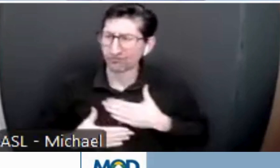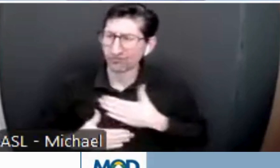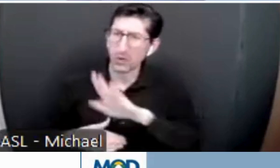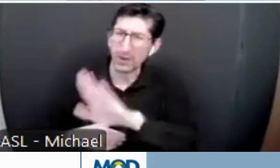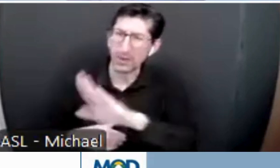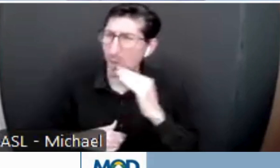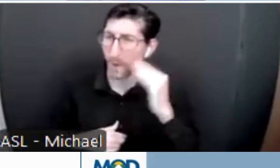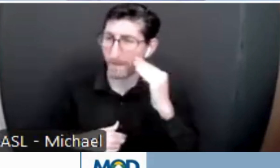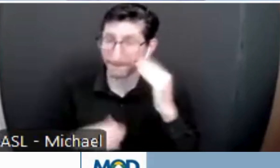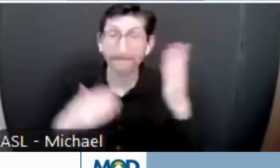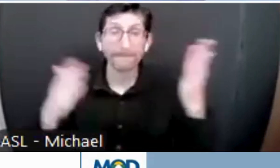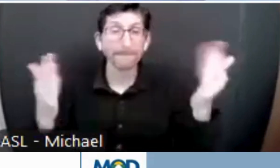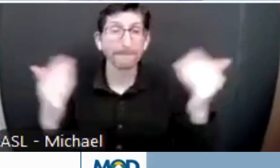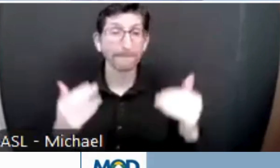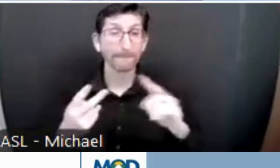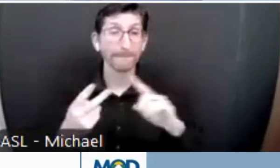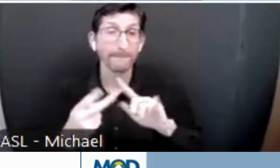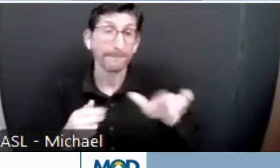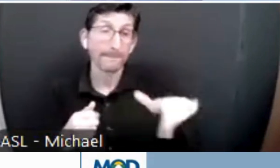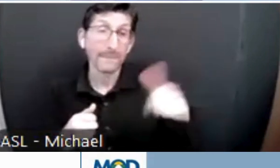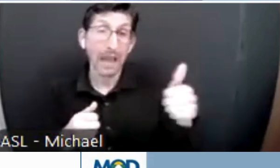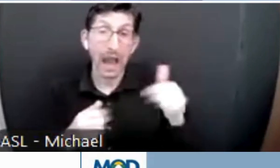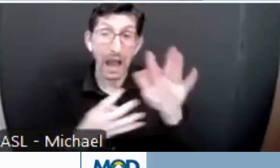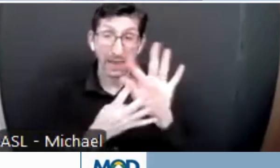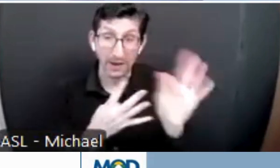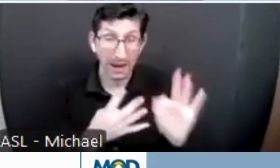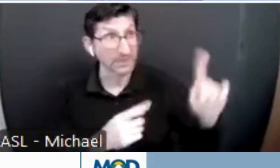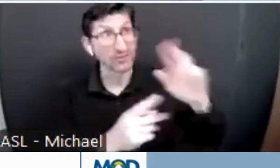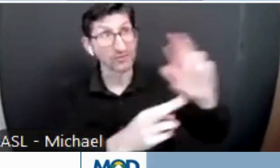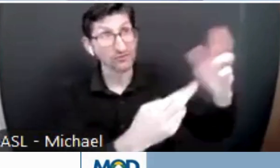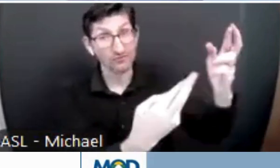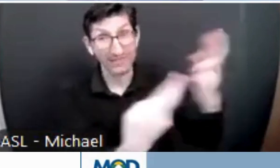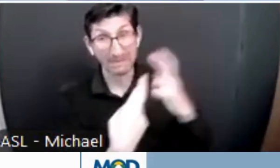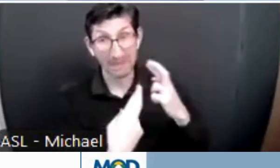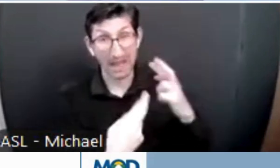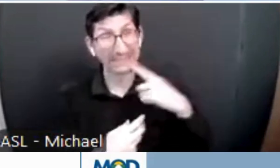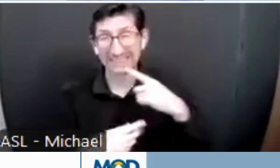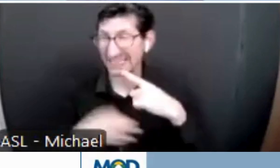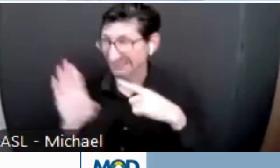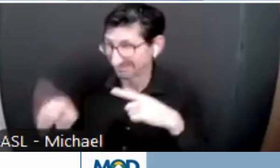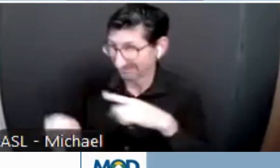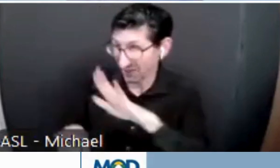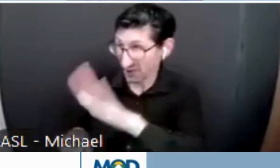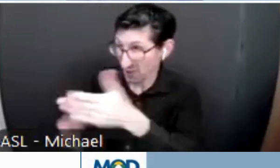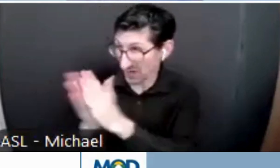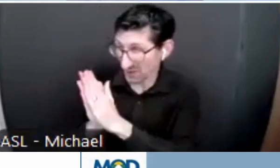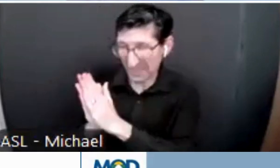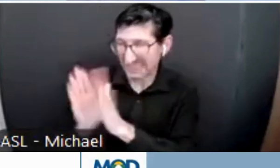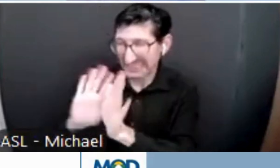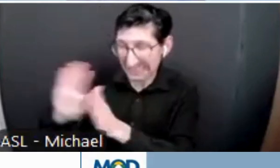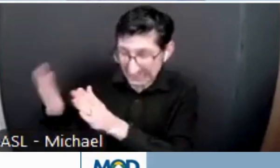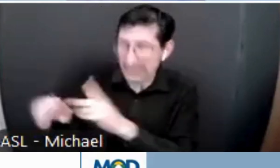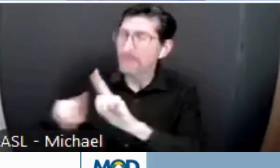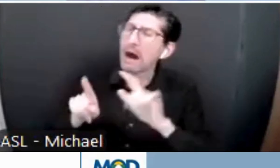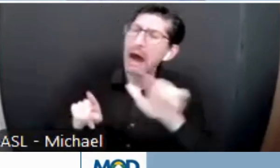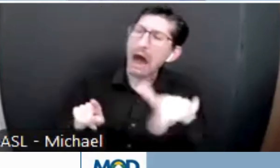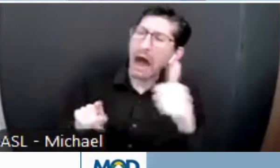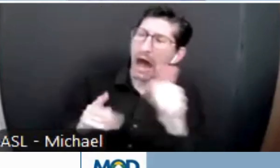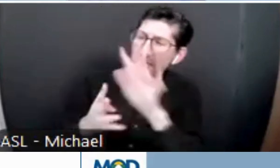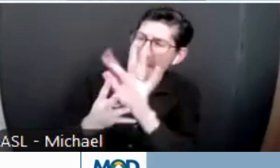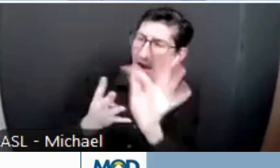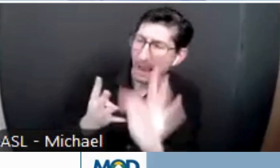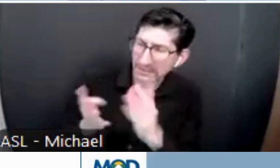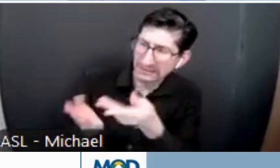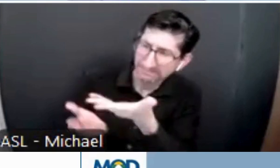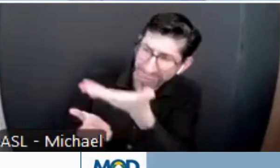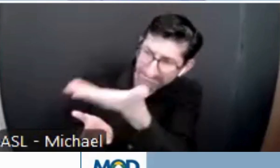decision could be, though, that the housing provider offers you an alternative accommodation to what you requested, maintaining that the alternative